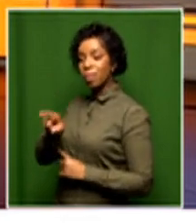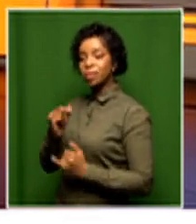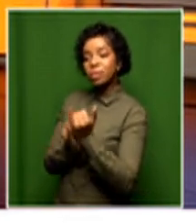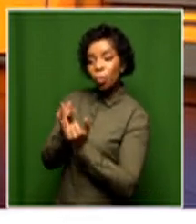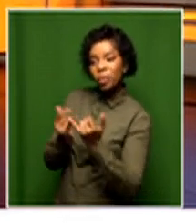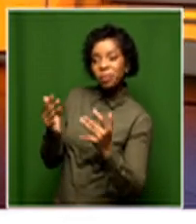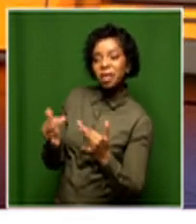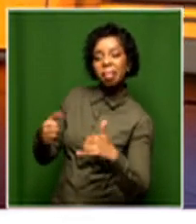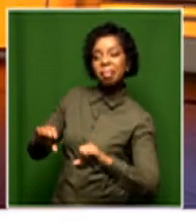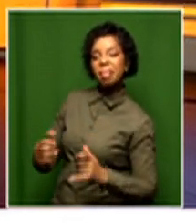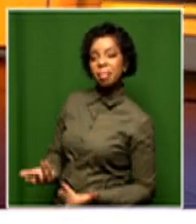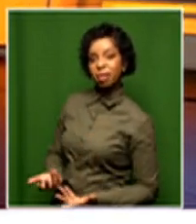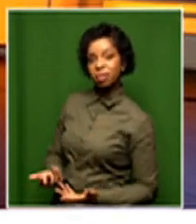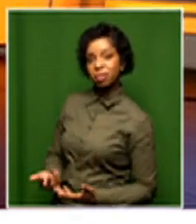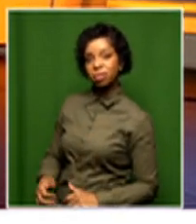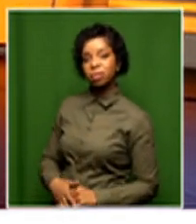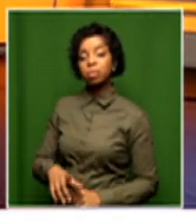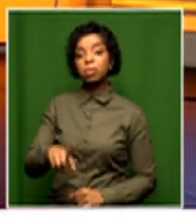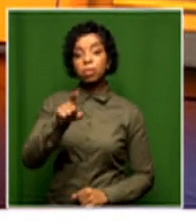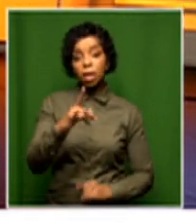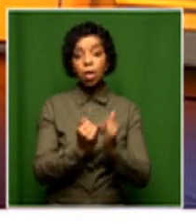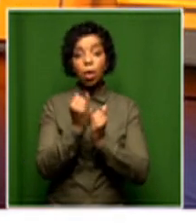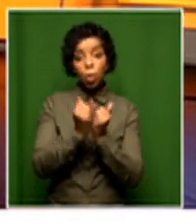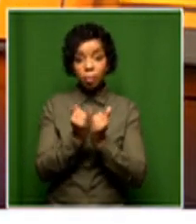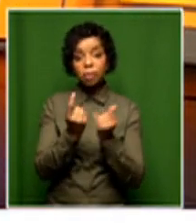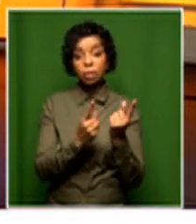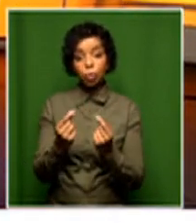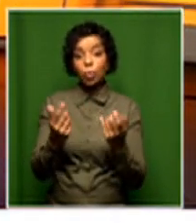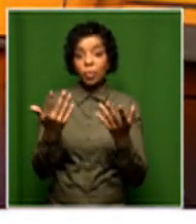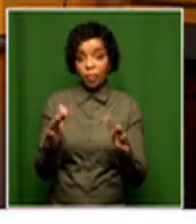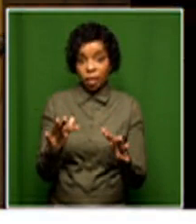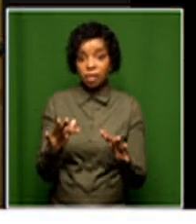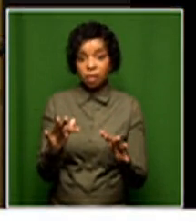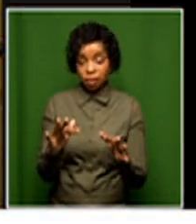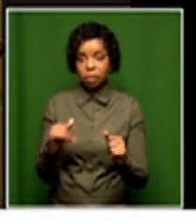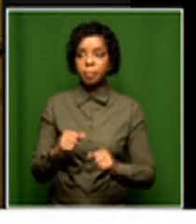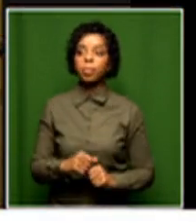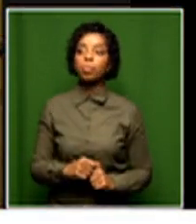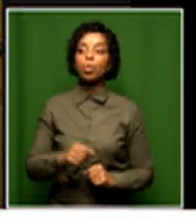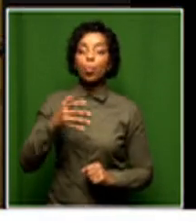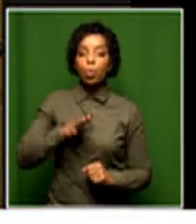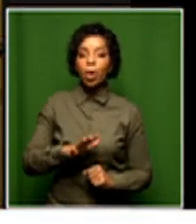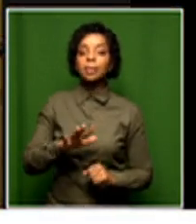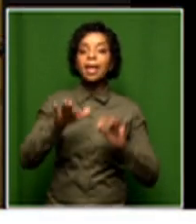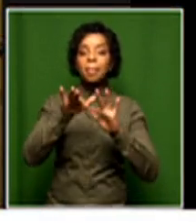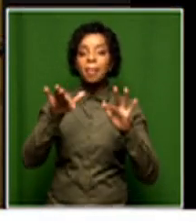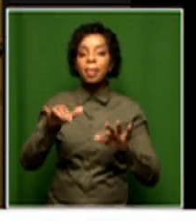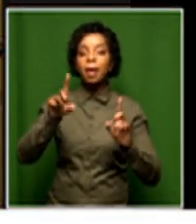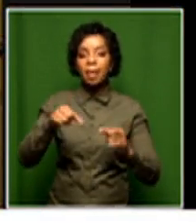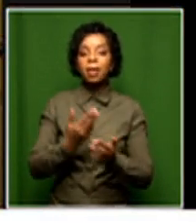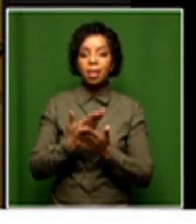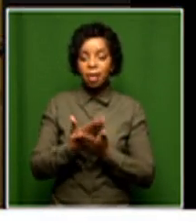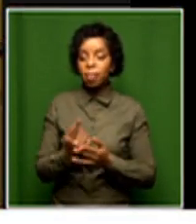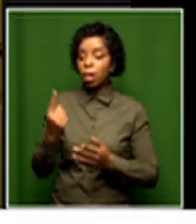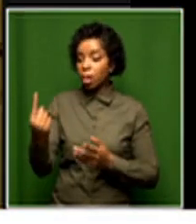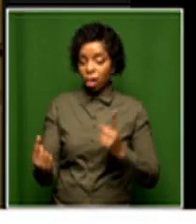So the end goal of this competition, it's really just to get more people to start engaging with one another. I